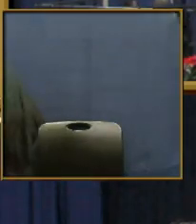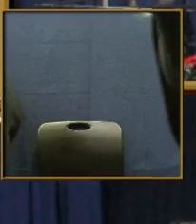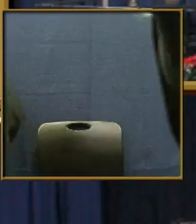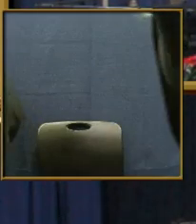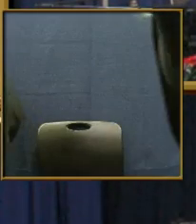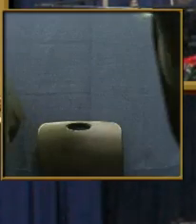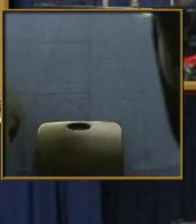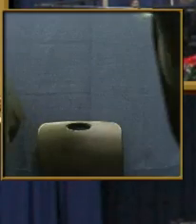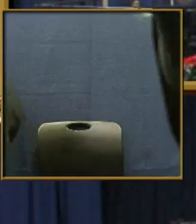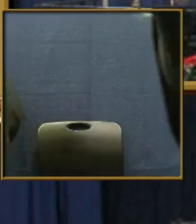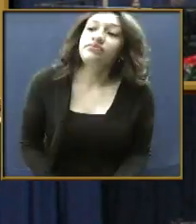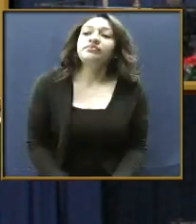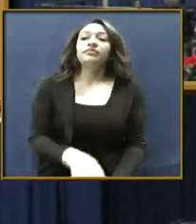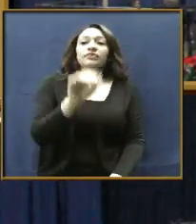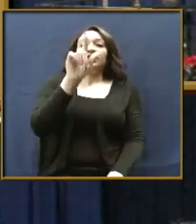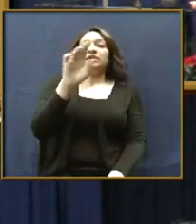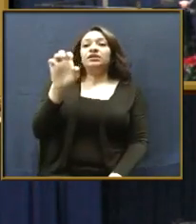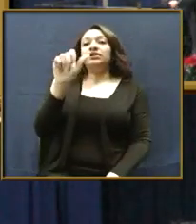Lee.